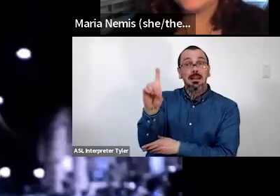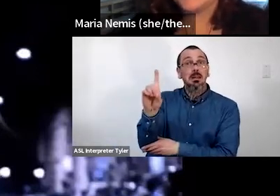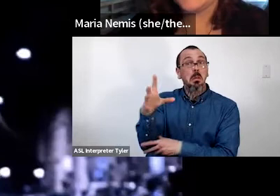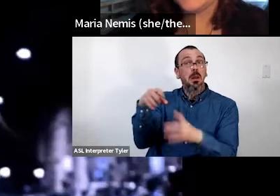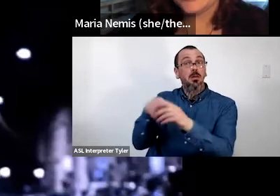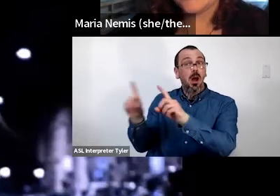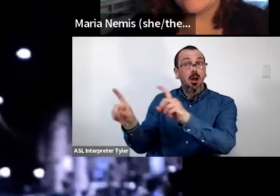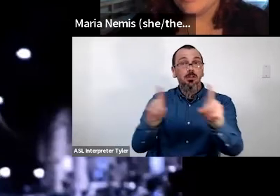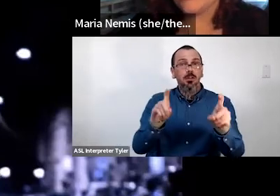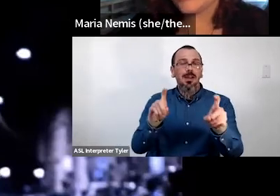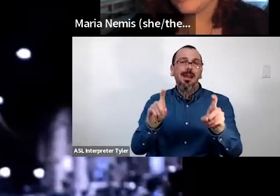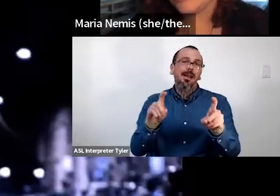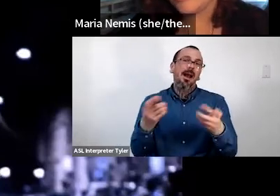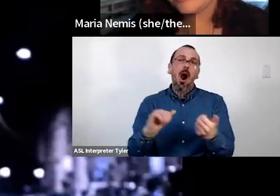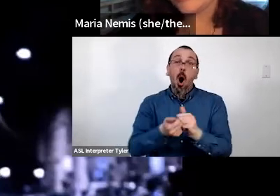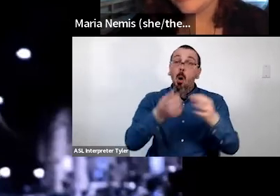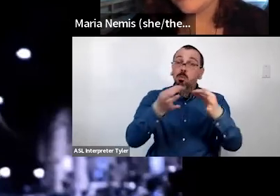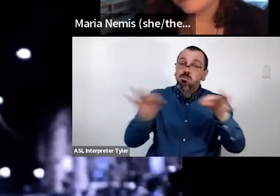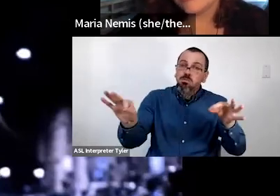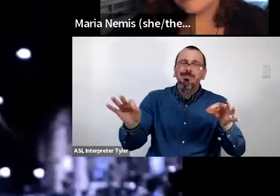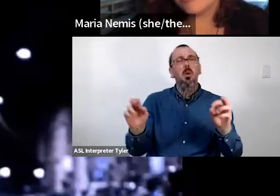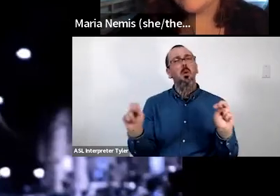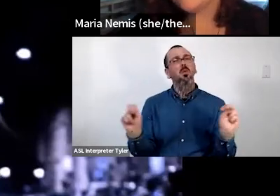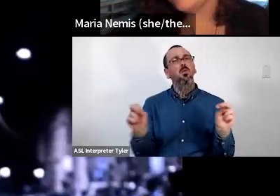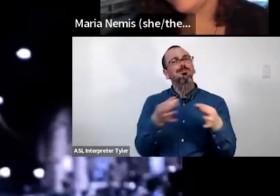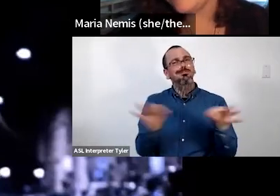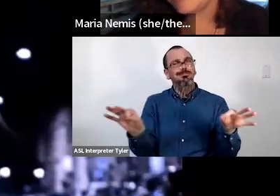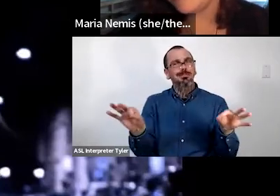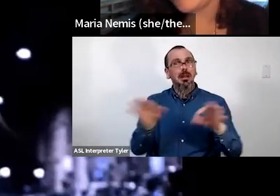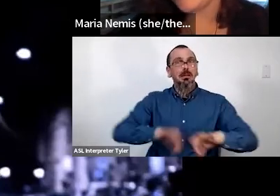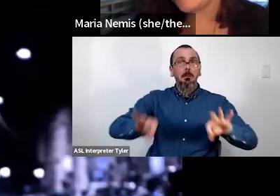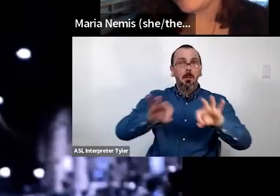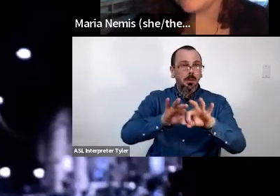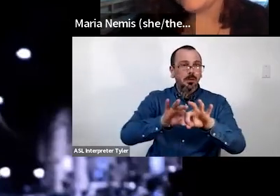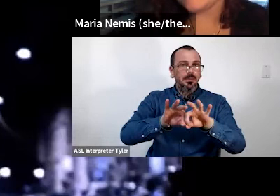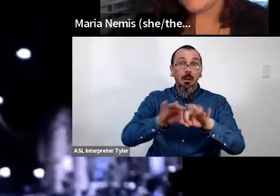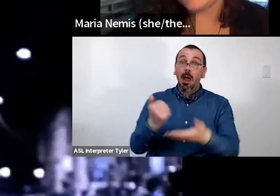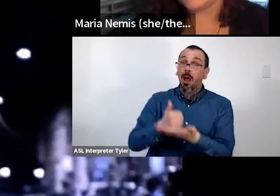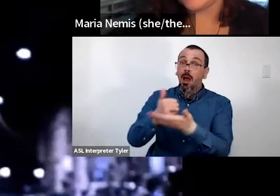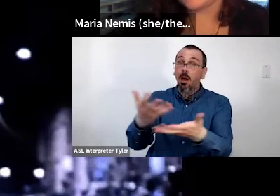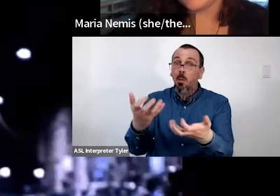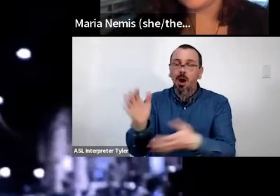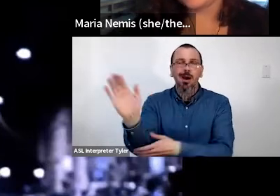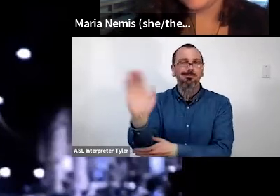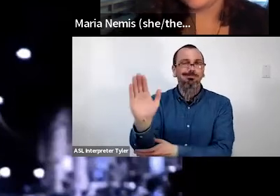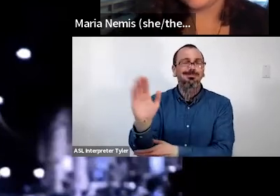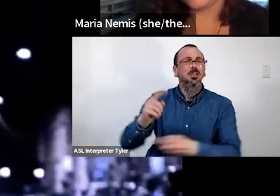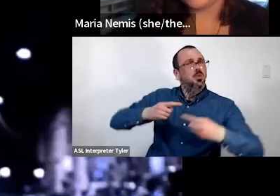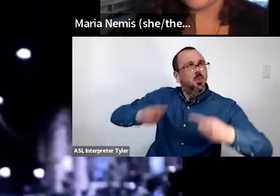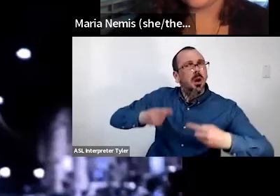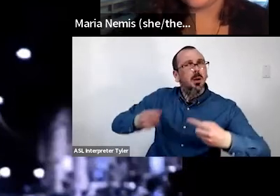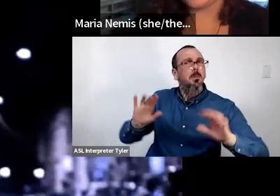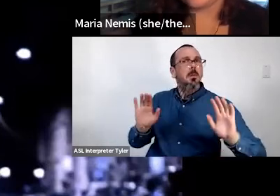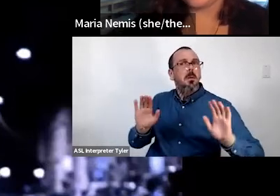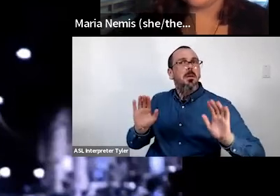struggle with these issues, not if help is wanted with these issues. And also to use the term disordered eating instead of eating disorders, as people may feel